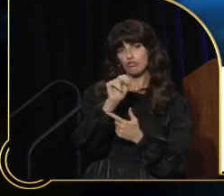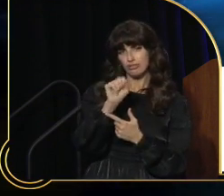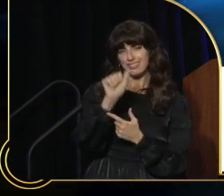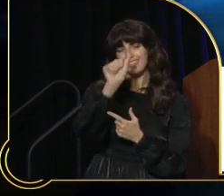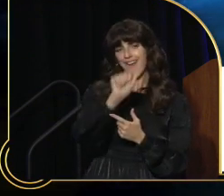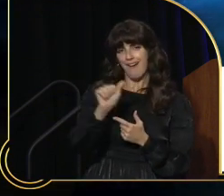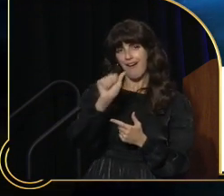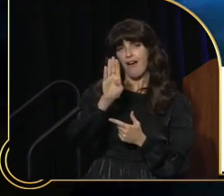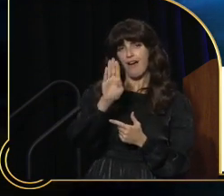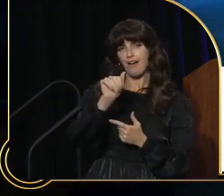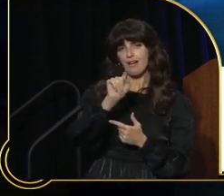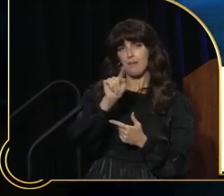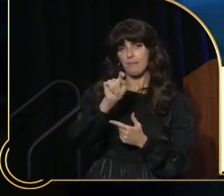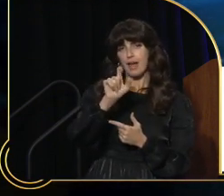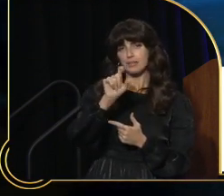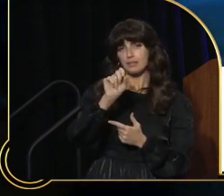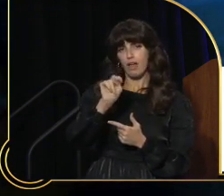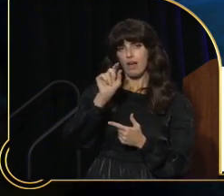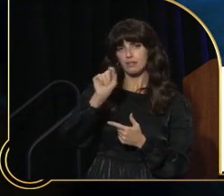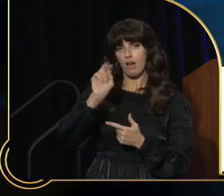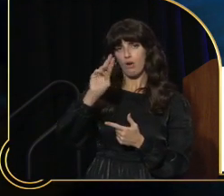if you need assistance.